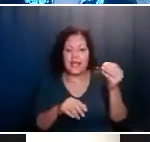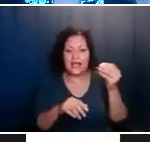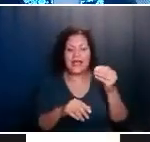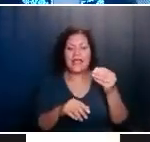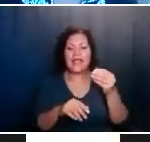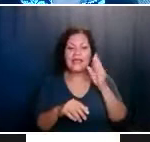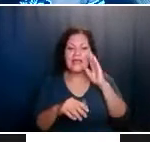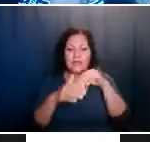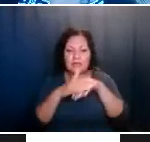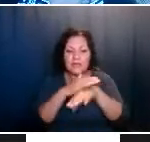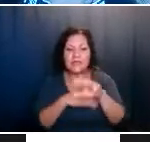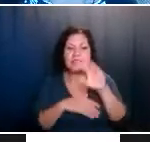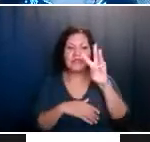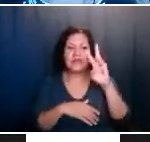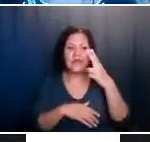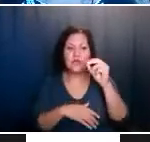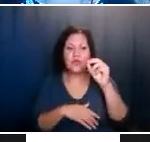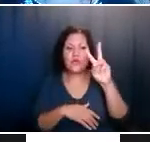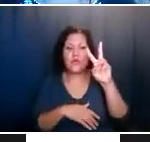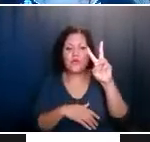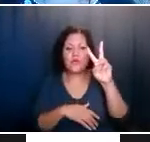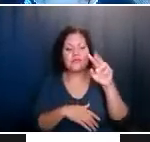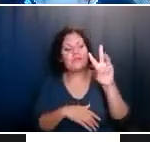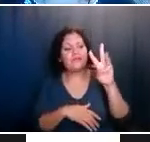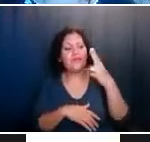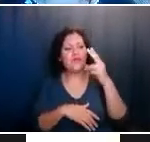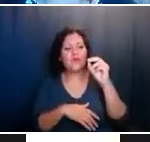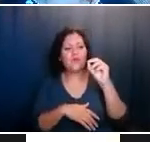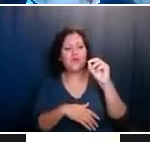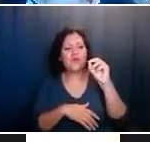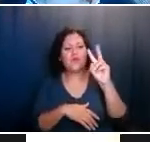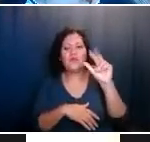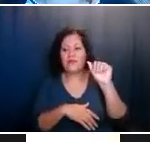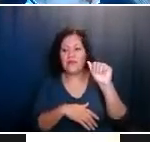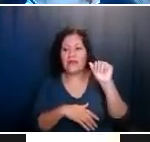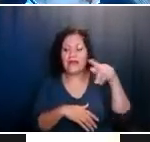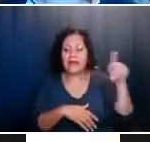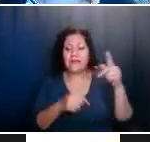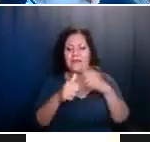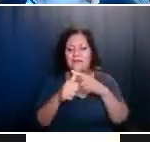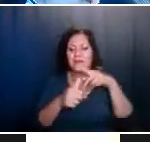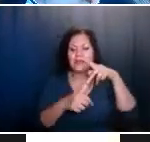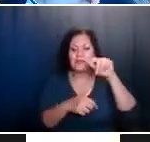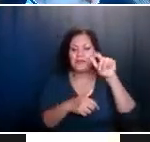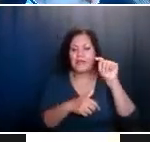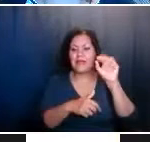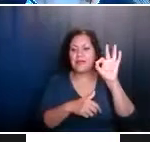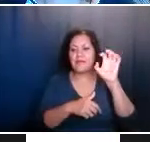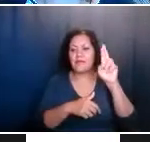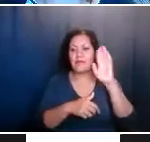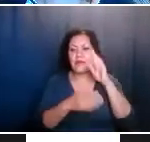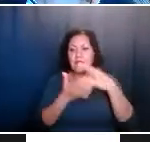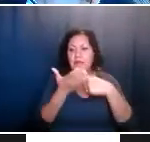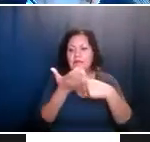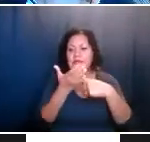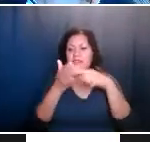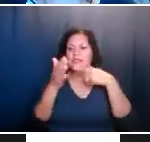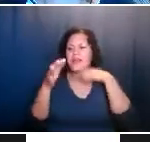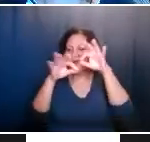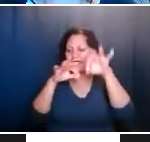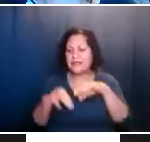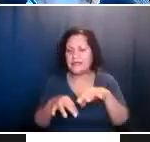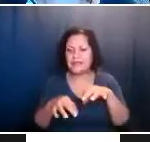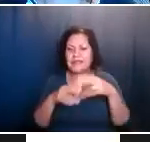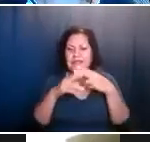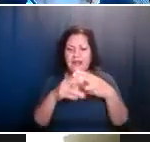app. So the first platform we're going to talk about is the browser platform,